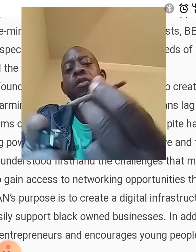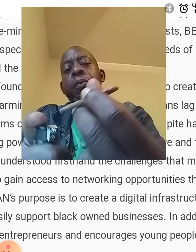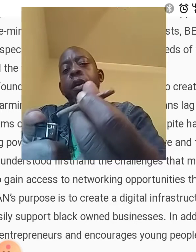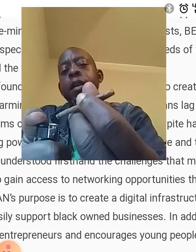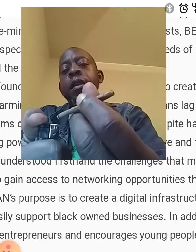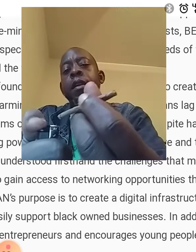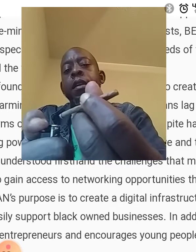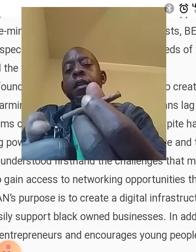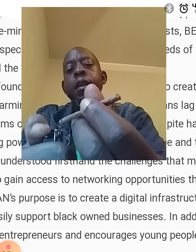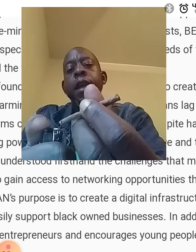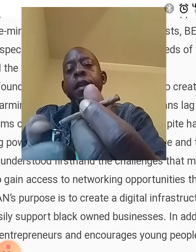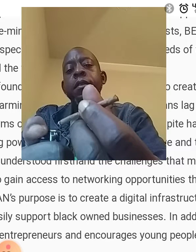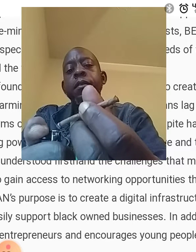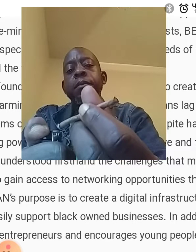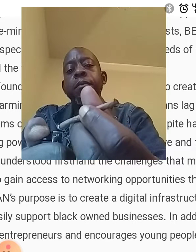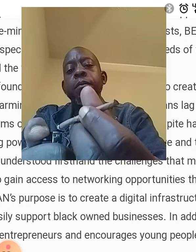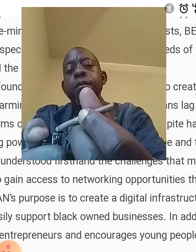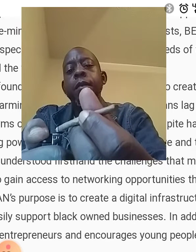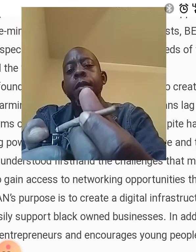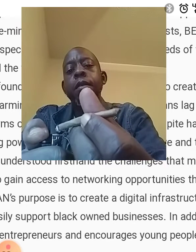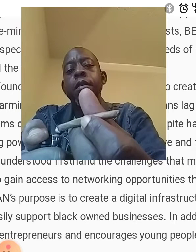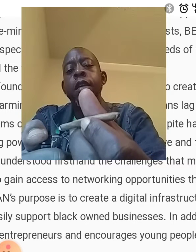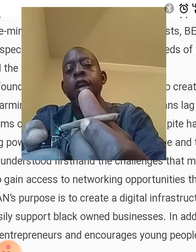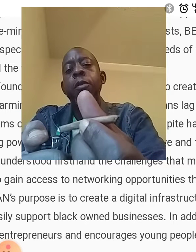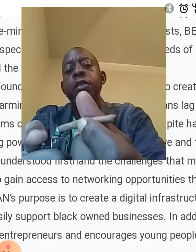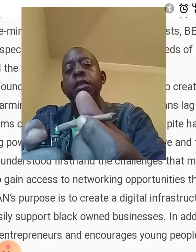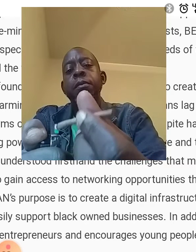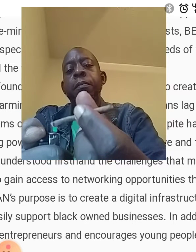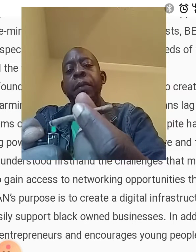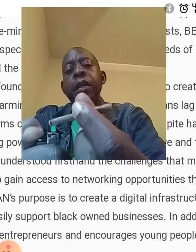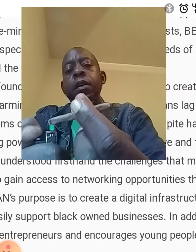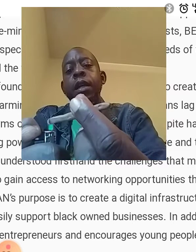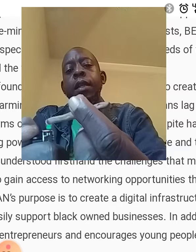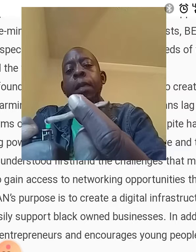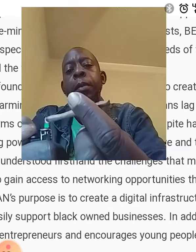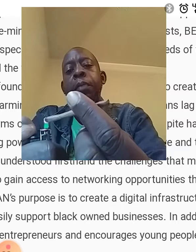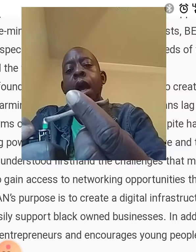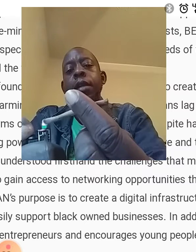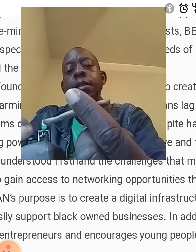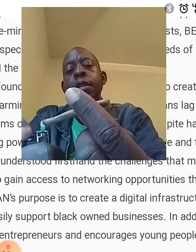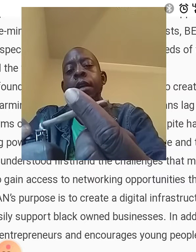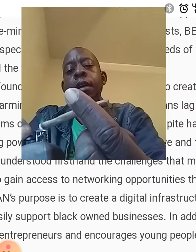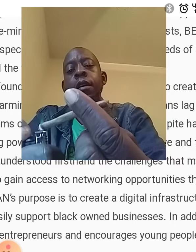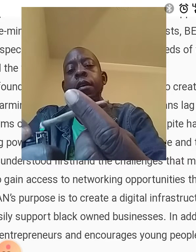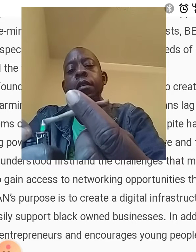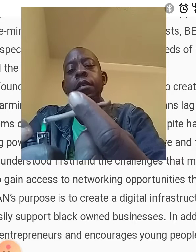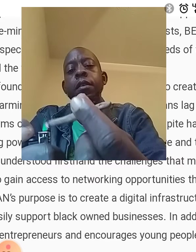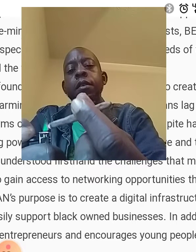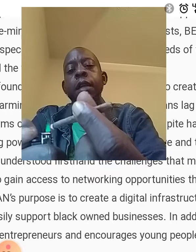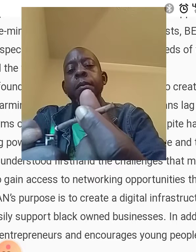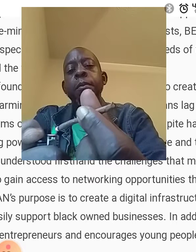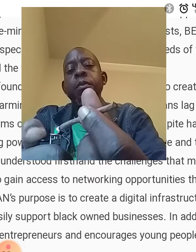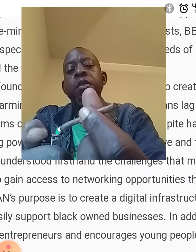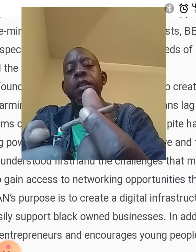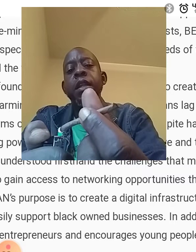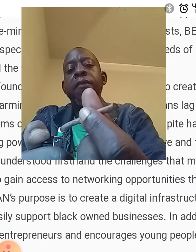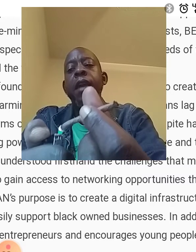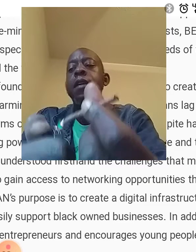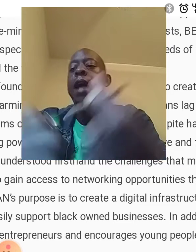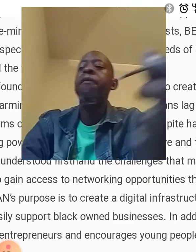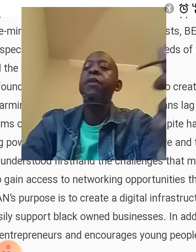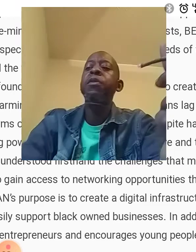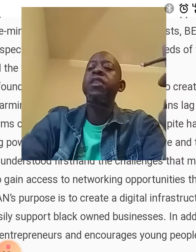your support and help to build economic blocks that